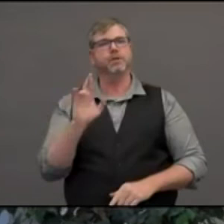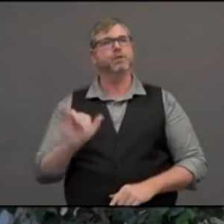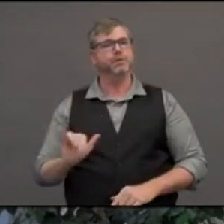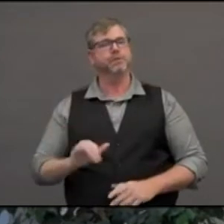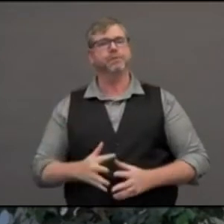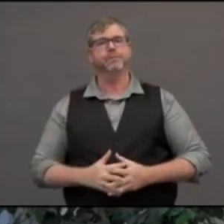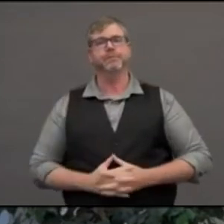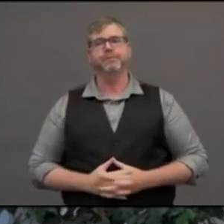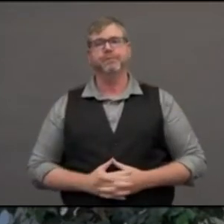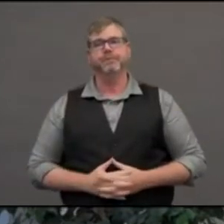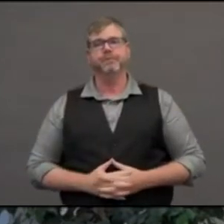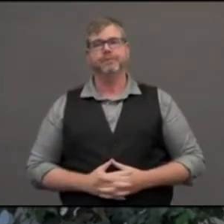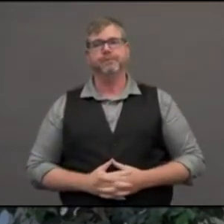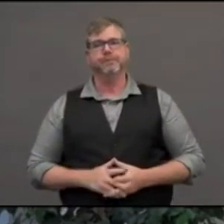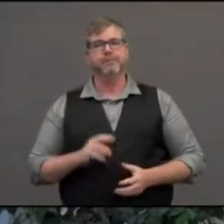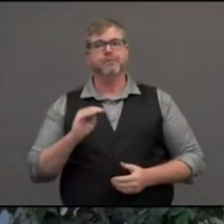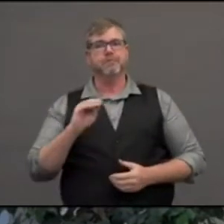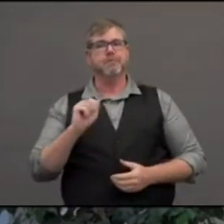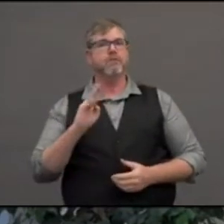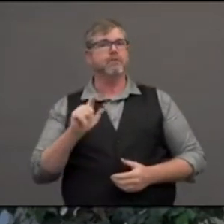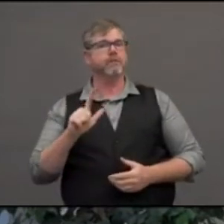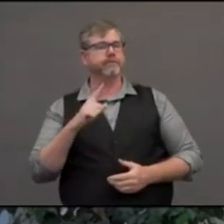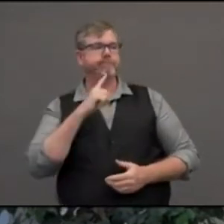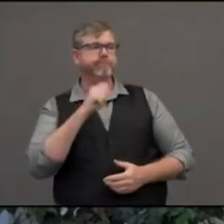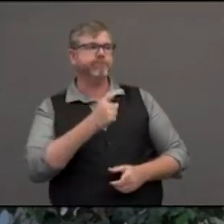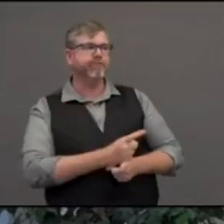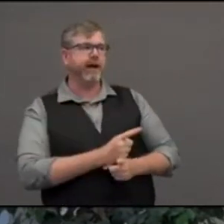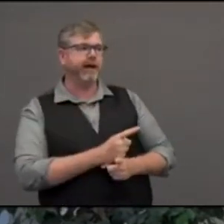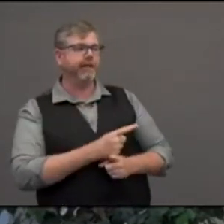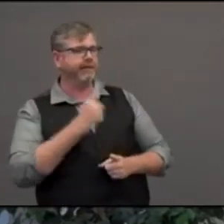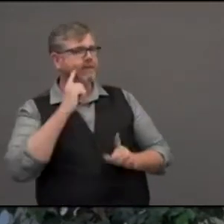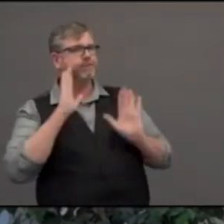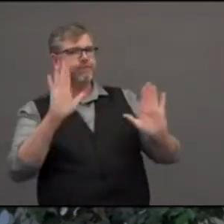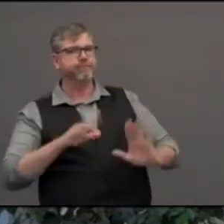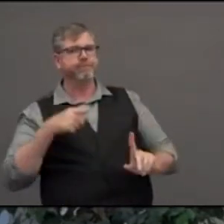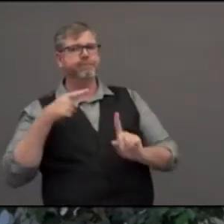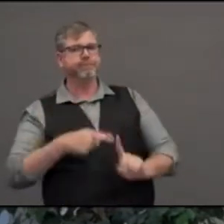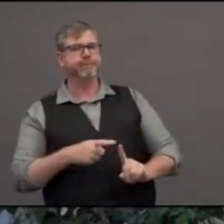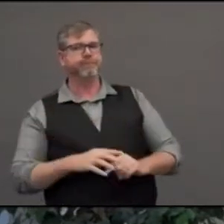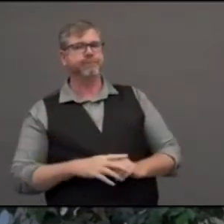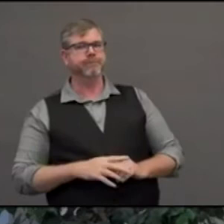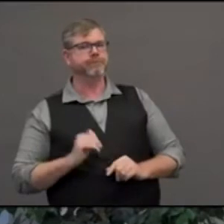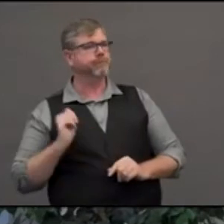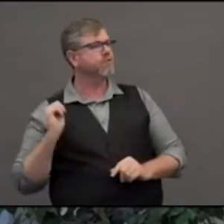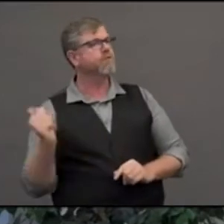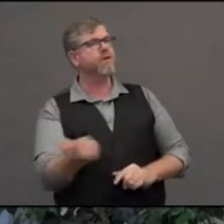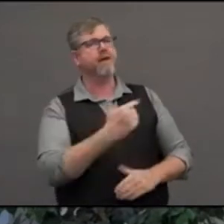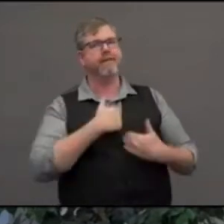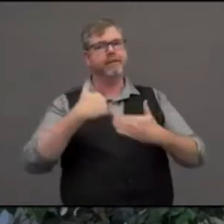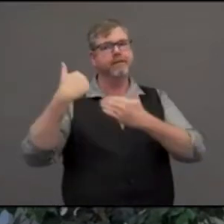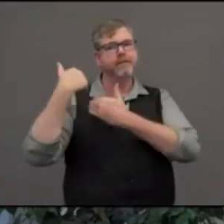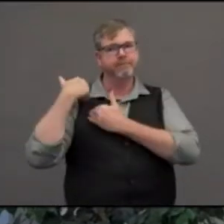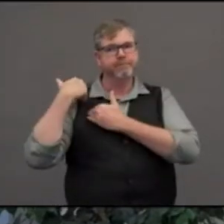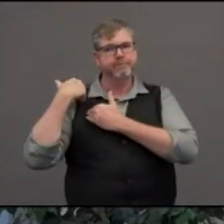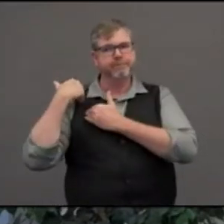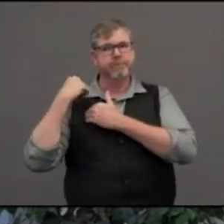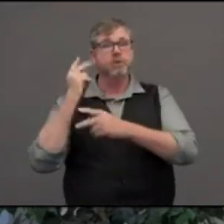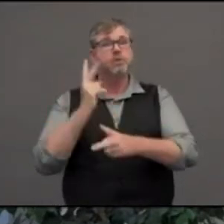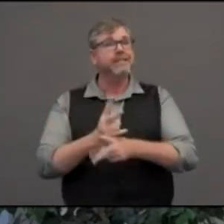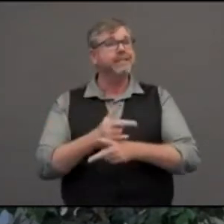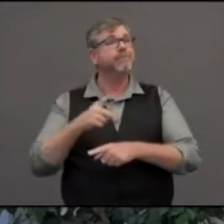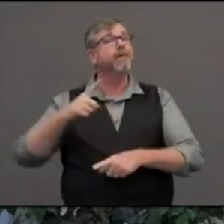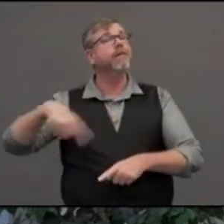point. And that also means that we all have a responsibility to keep those frontline workers safe by